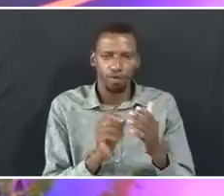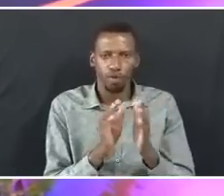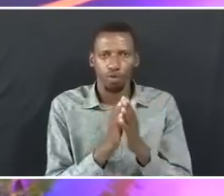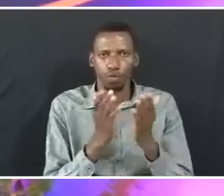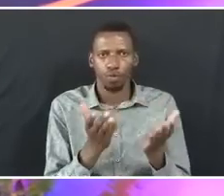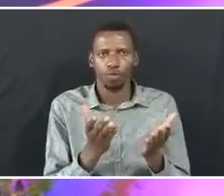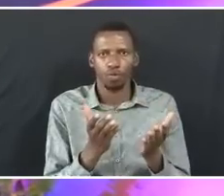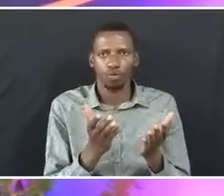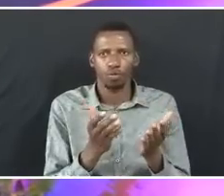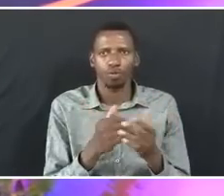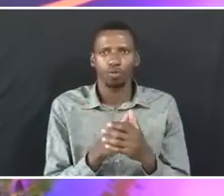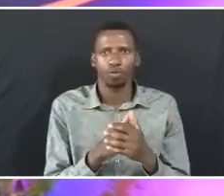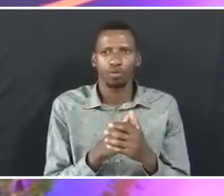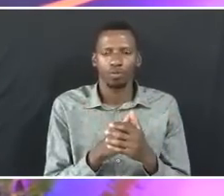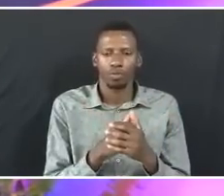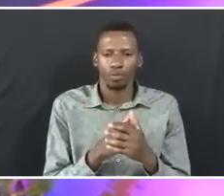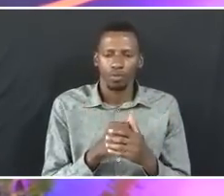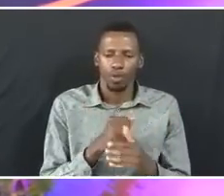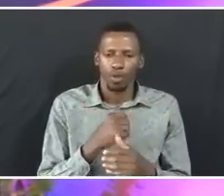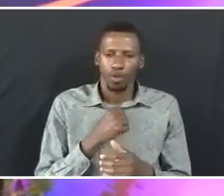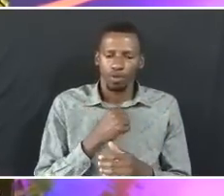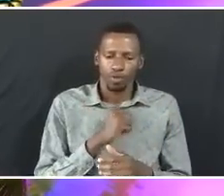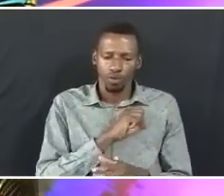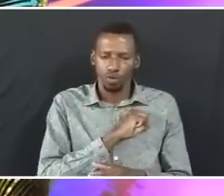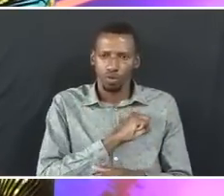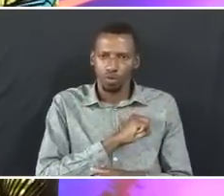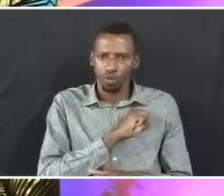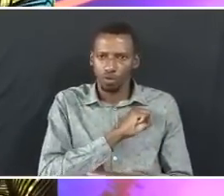He cannot forgive himself.